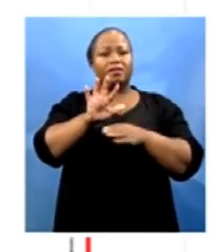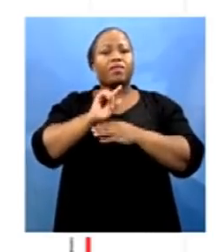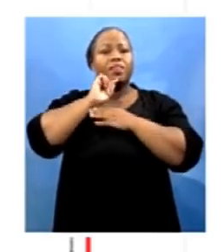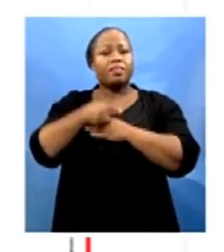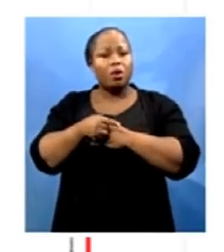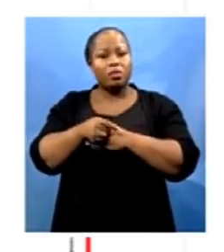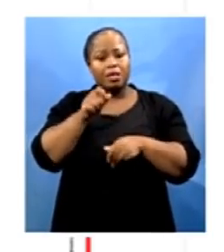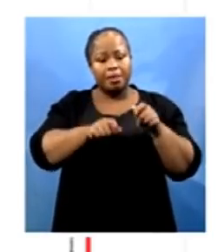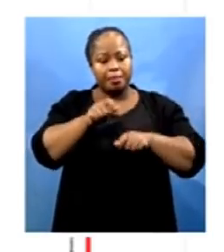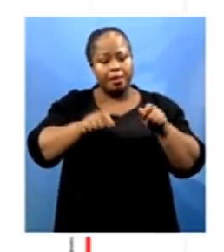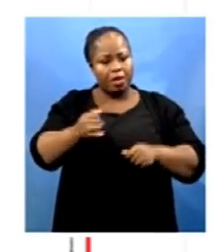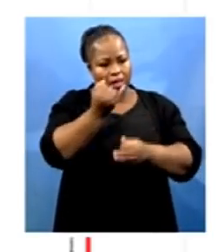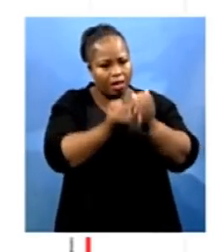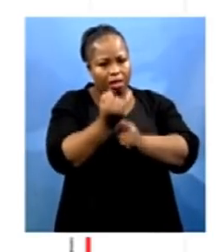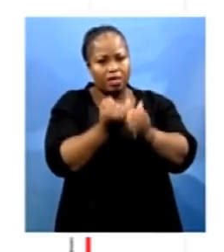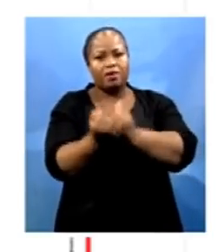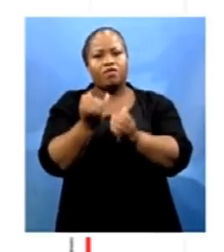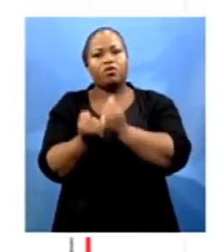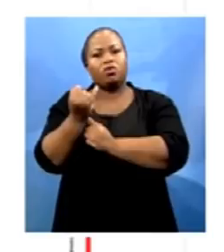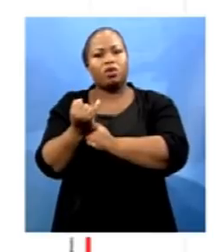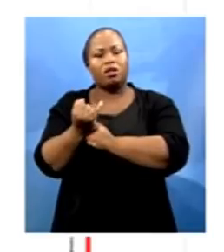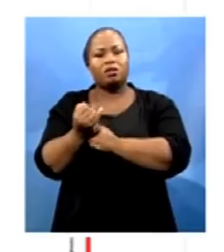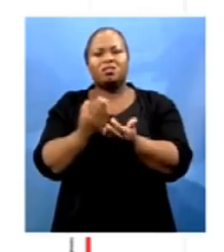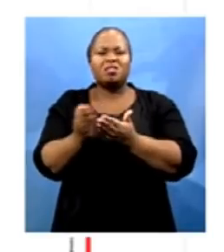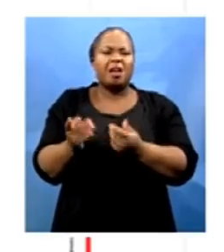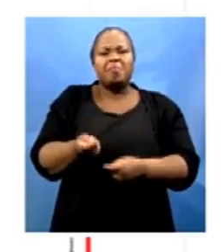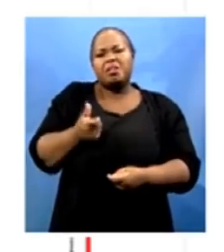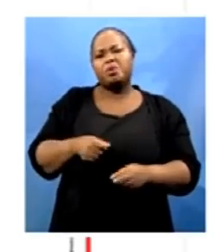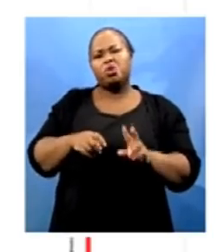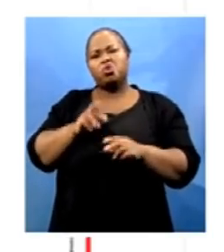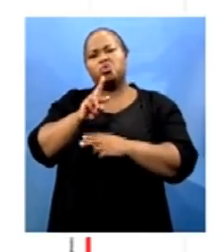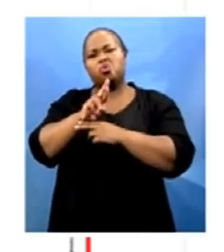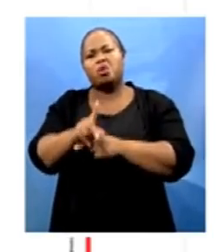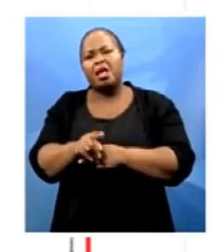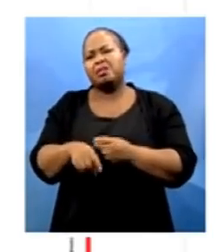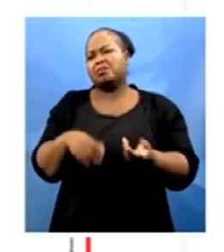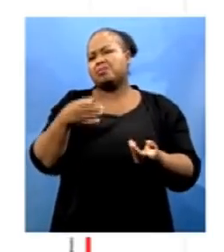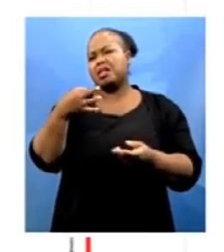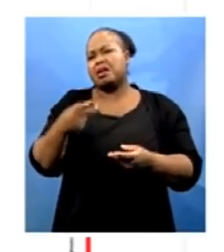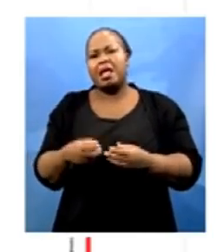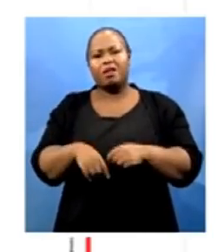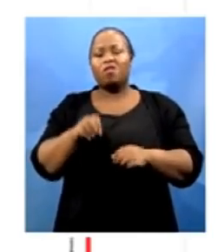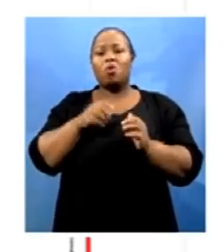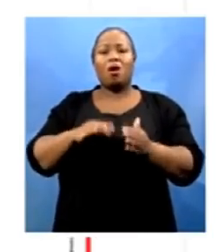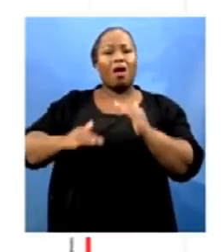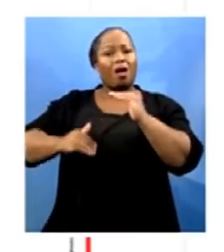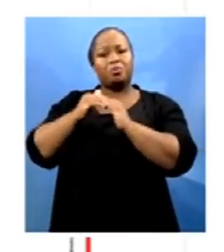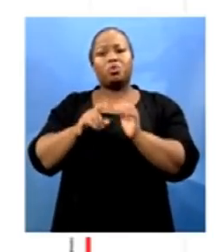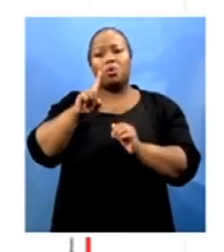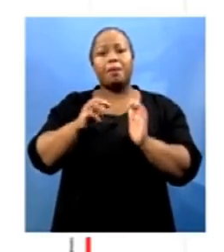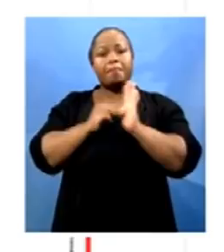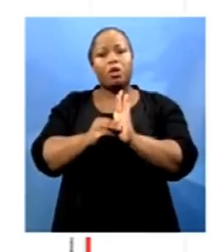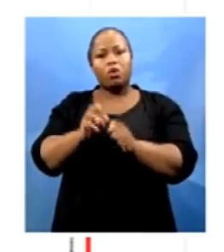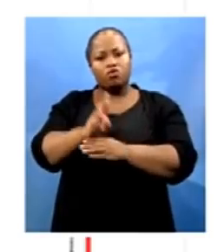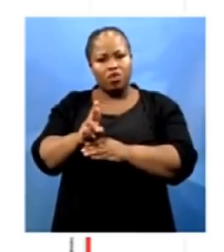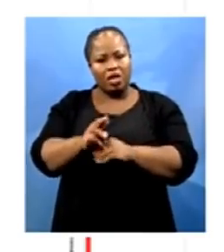from as low as 2 rand to over 1 million rand. Every amount and every pledge is valuable to us and highly